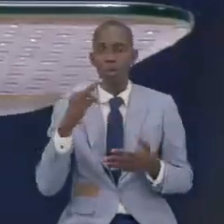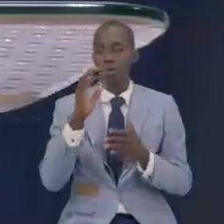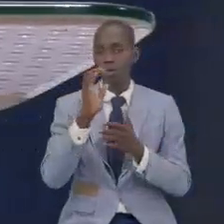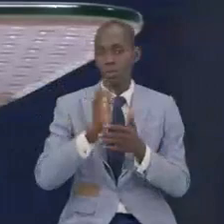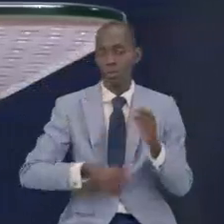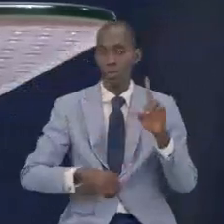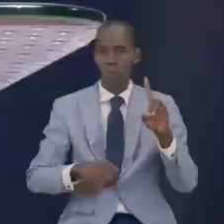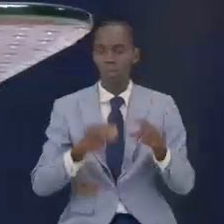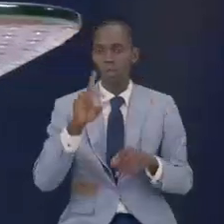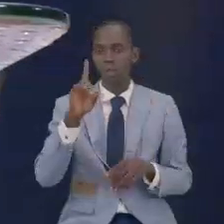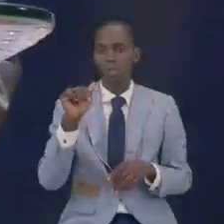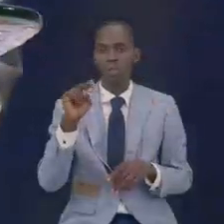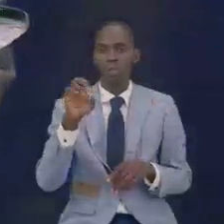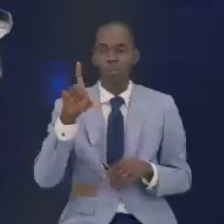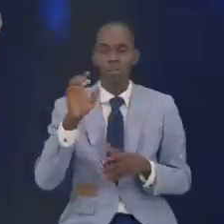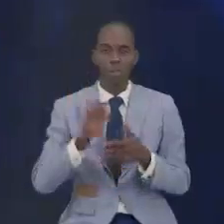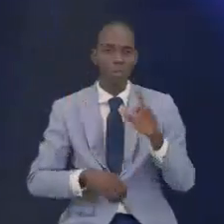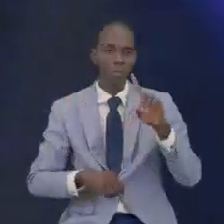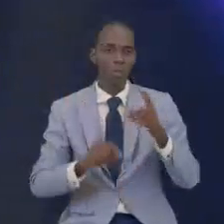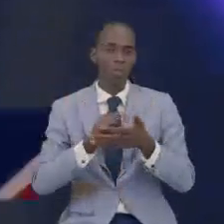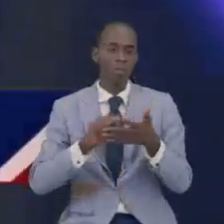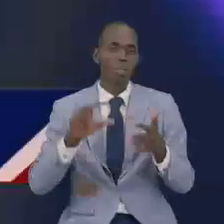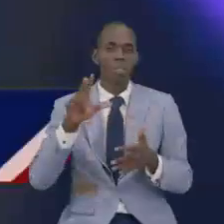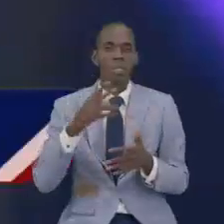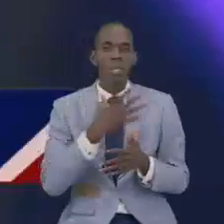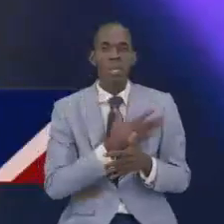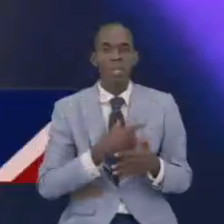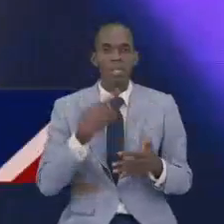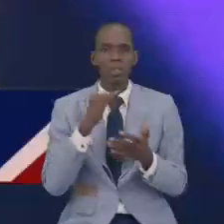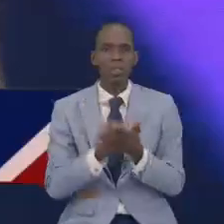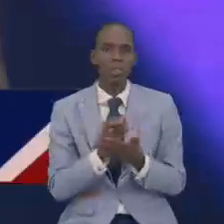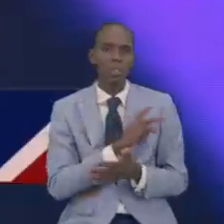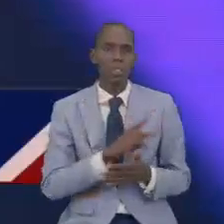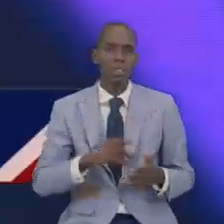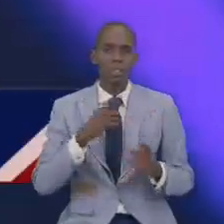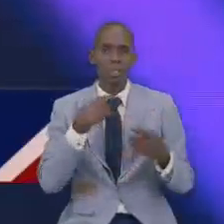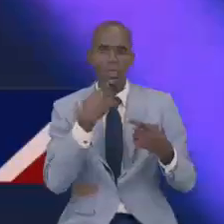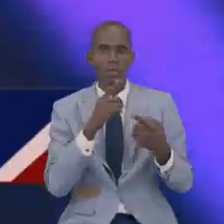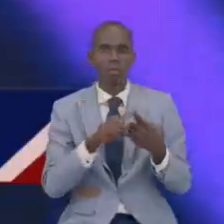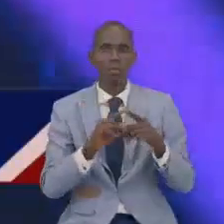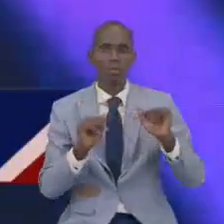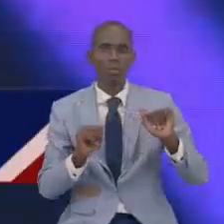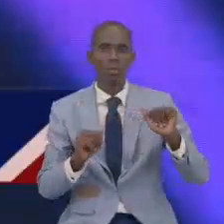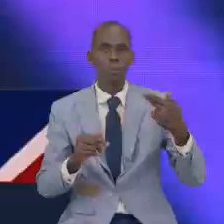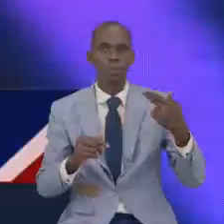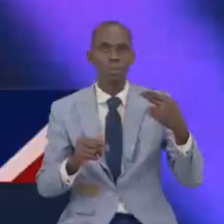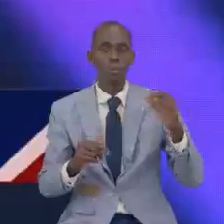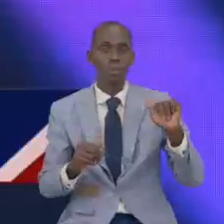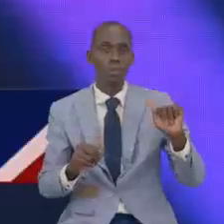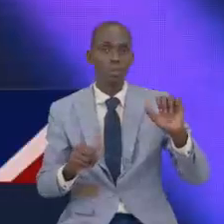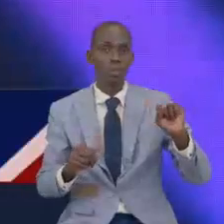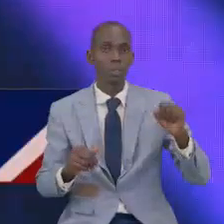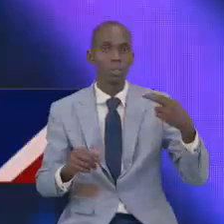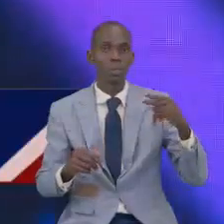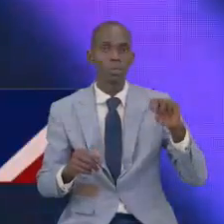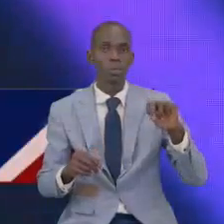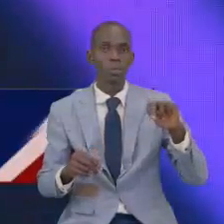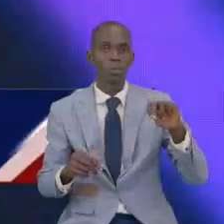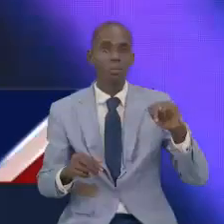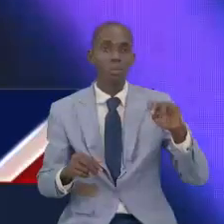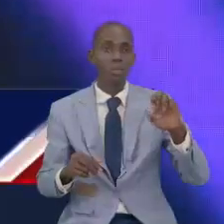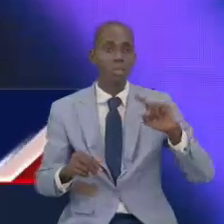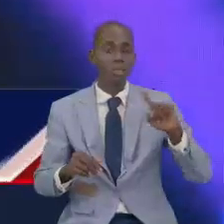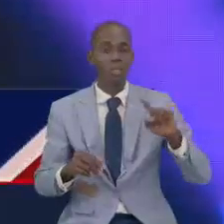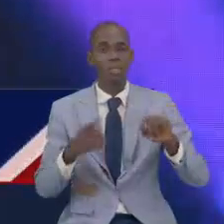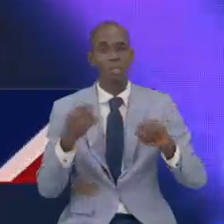1, I'm reading from verse 3. It says, and the king spake unto Aspenas, the master of his eunuchs,